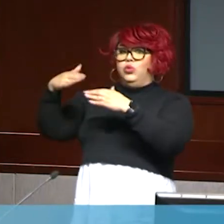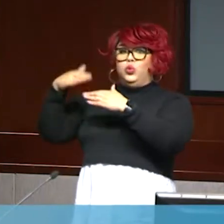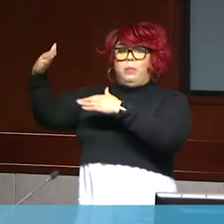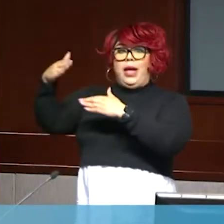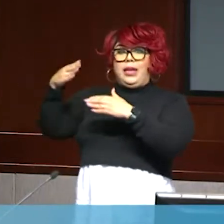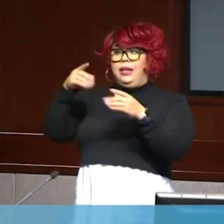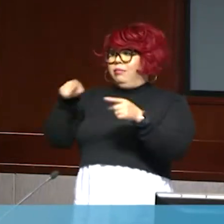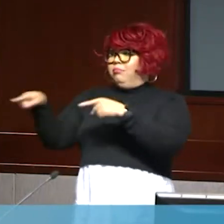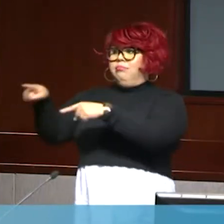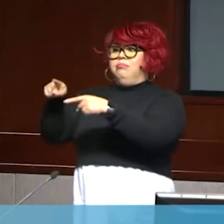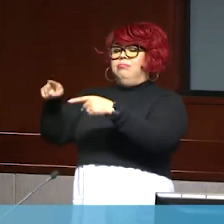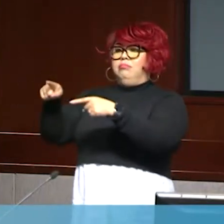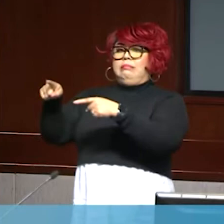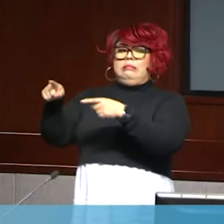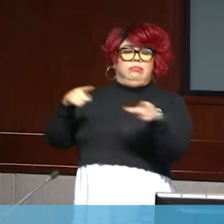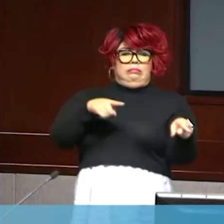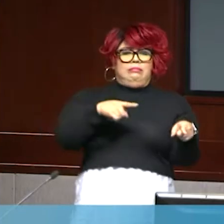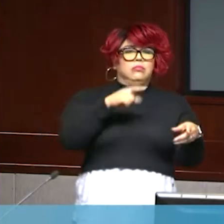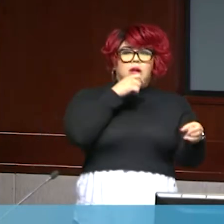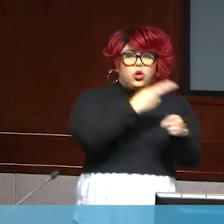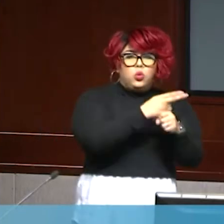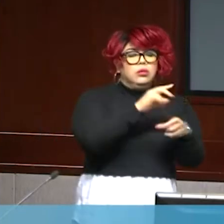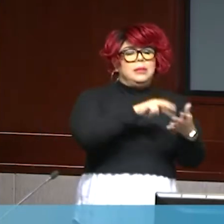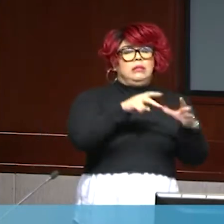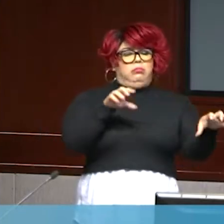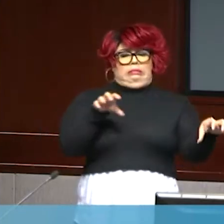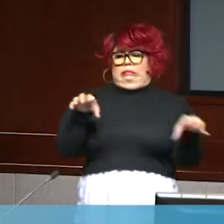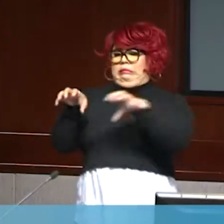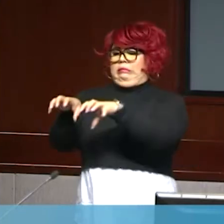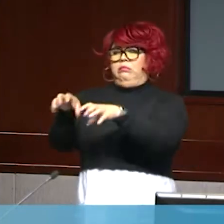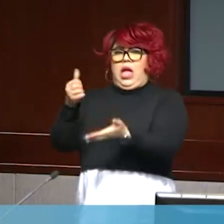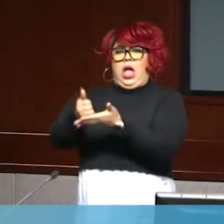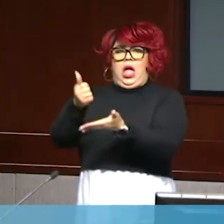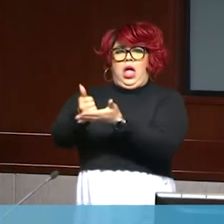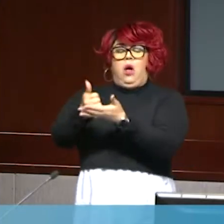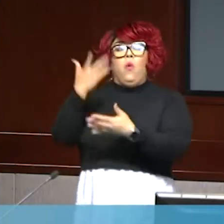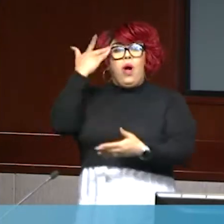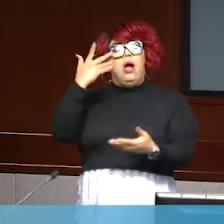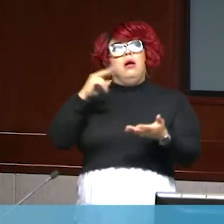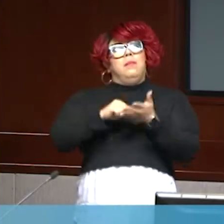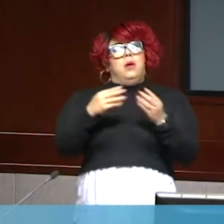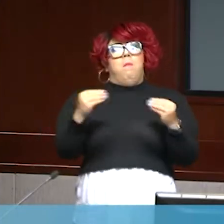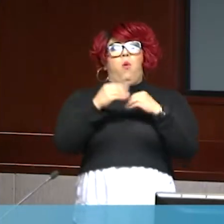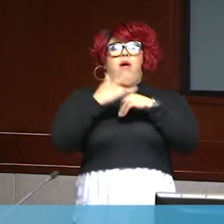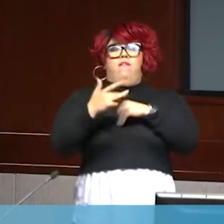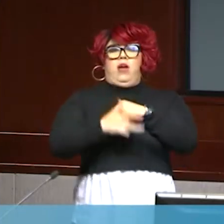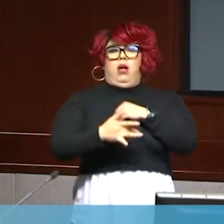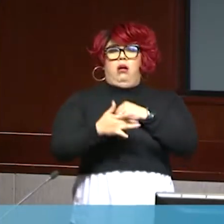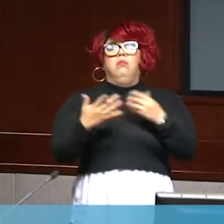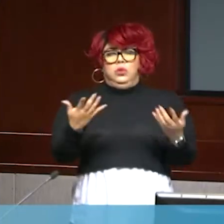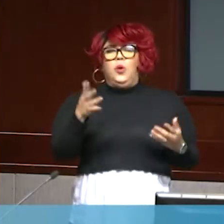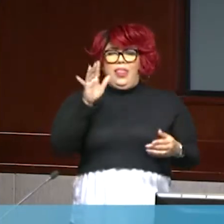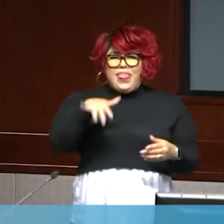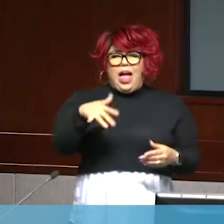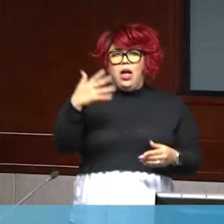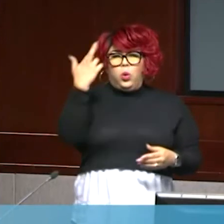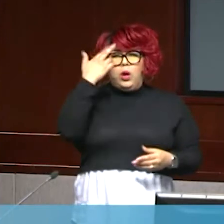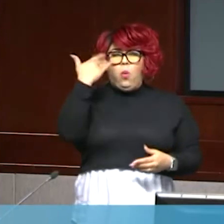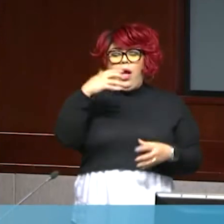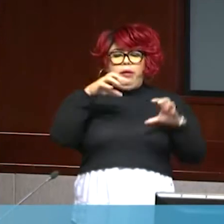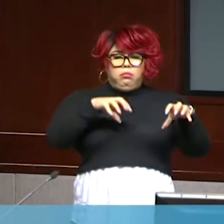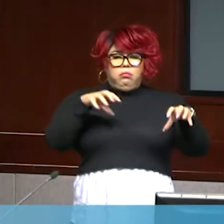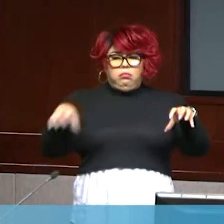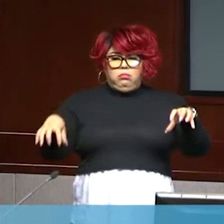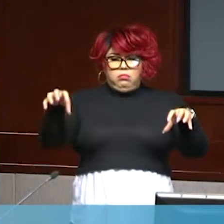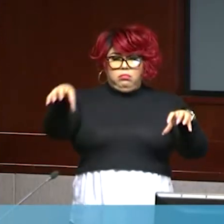move these sites around to make sure that we are ensuring that every citizen has access to testing. So that's why you're starting to see some of these move,